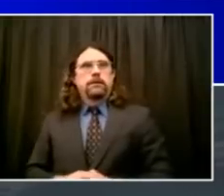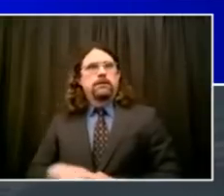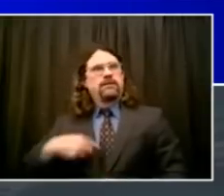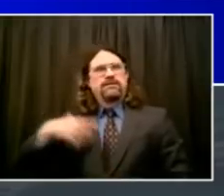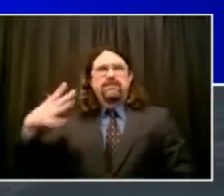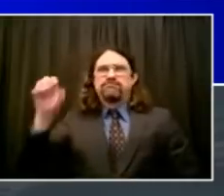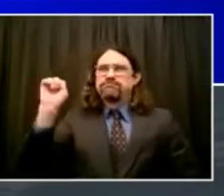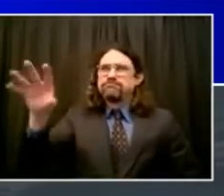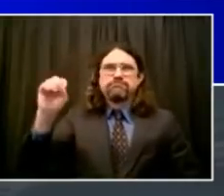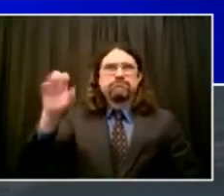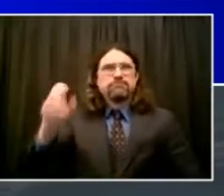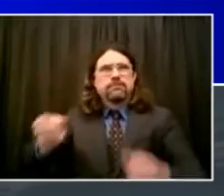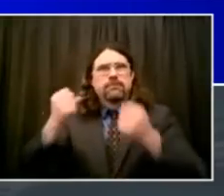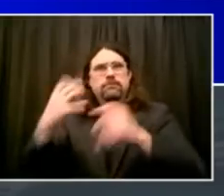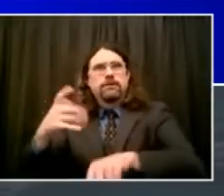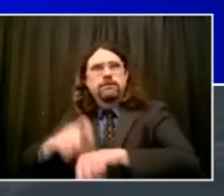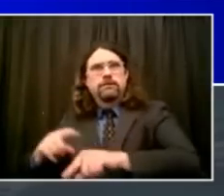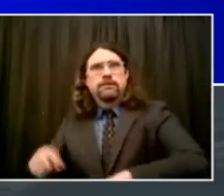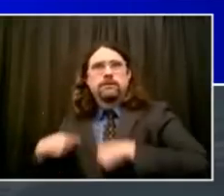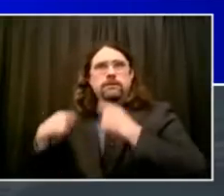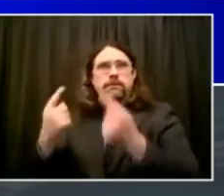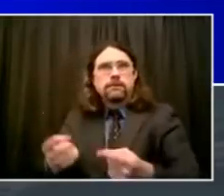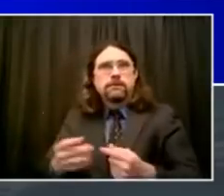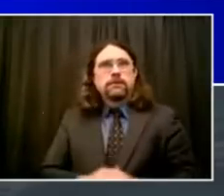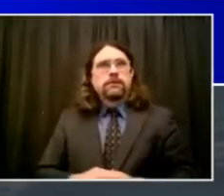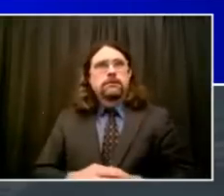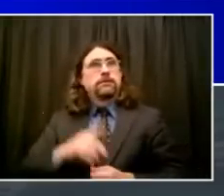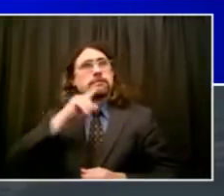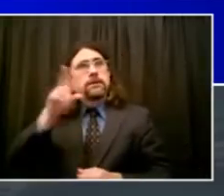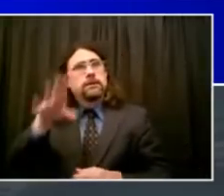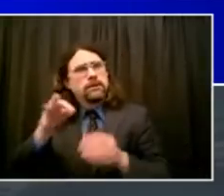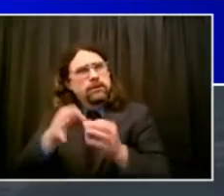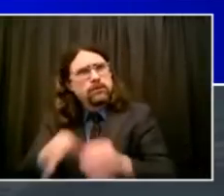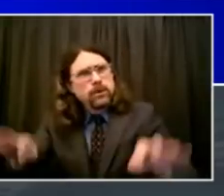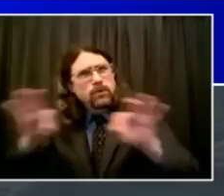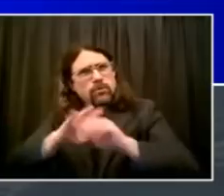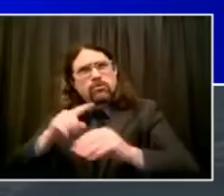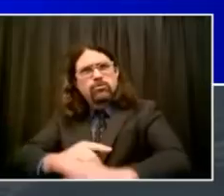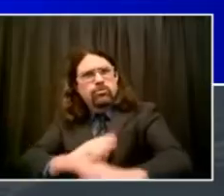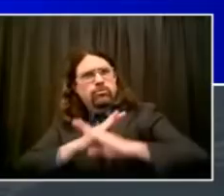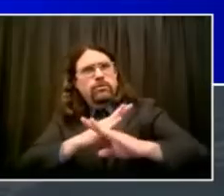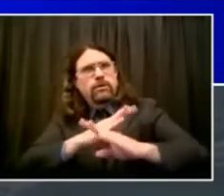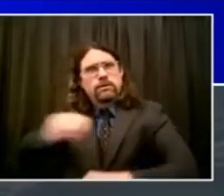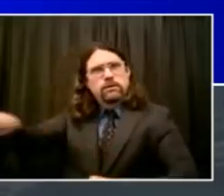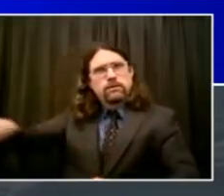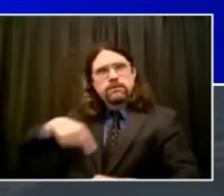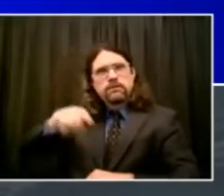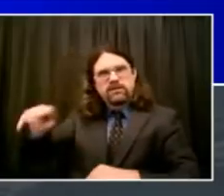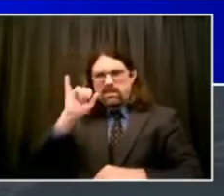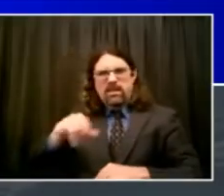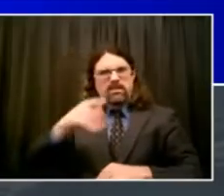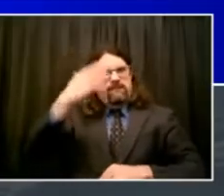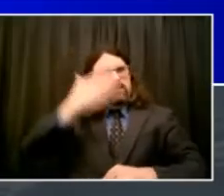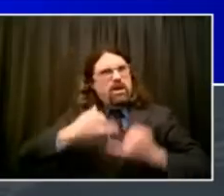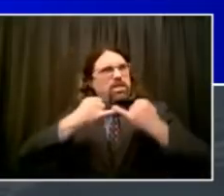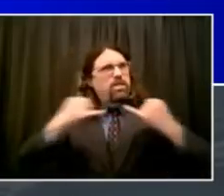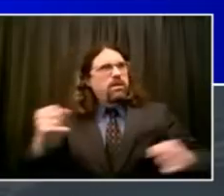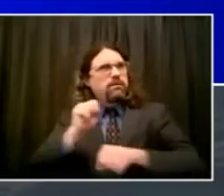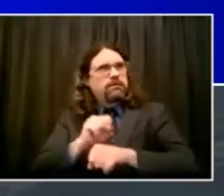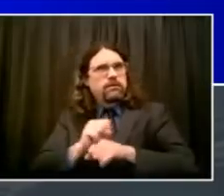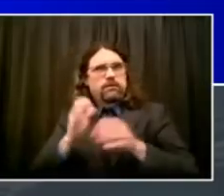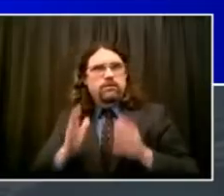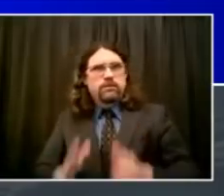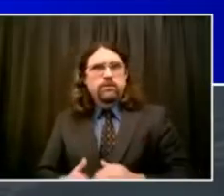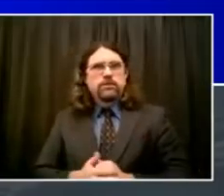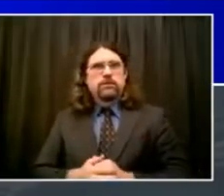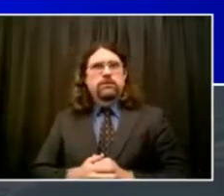across all agencies, the healthcare workers across all of the different types of hospitals, everyone